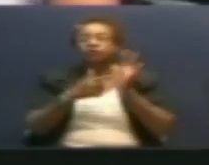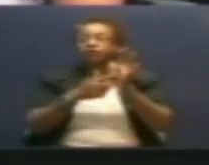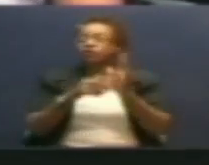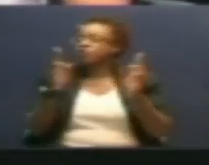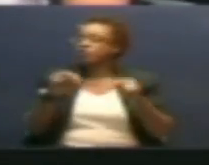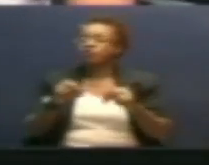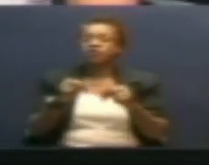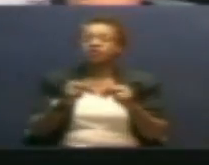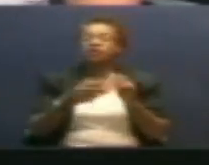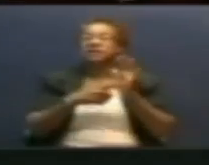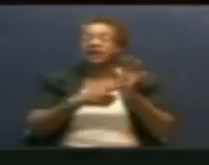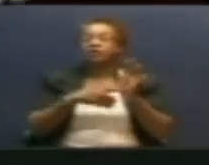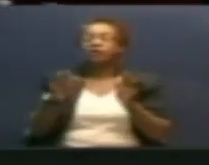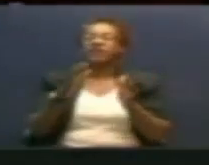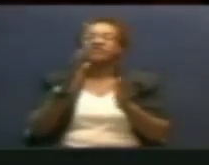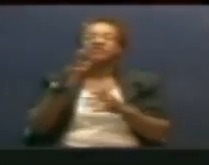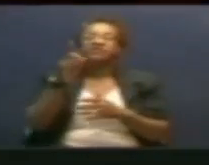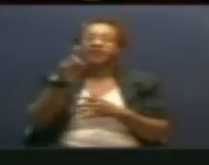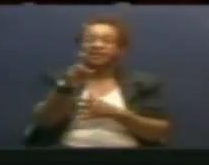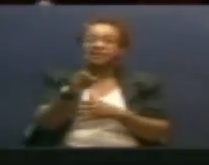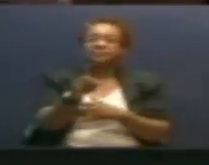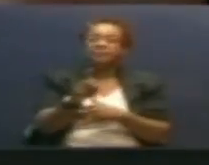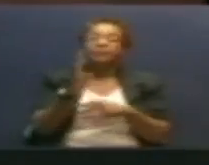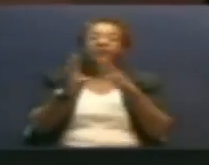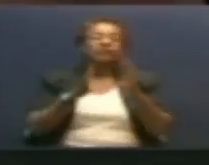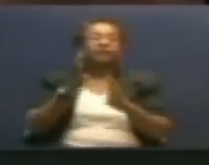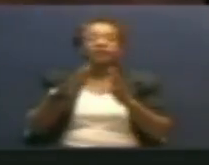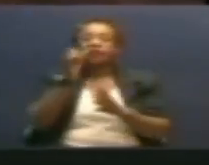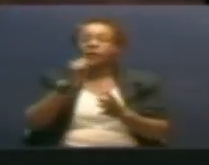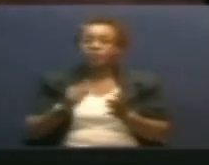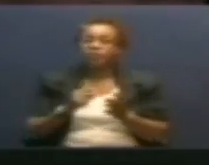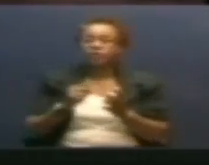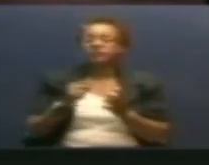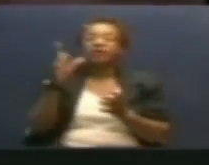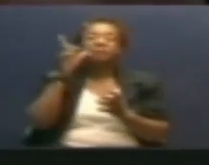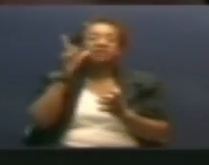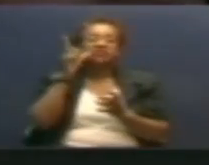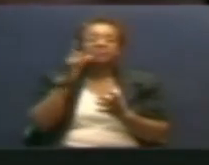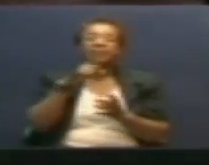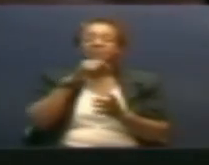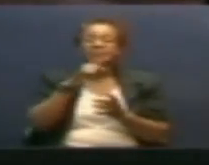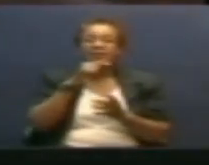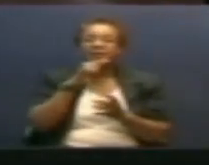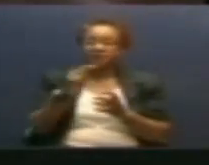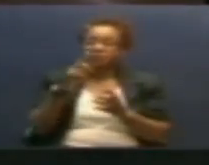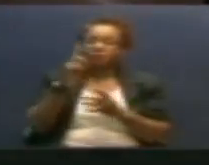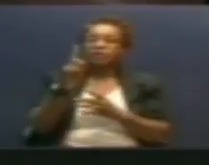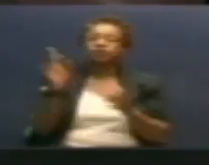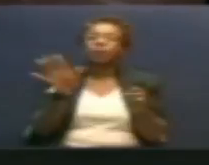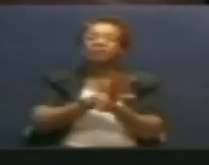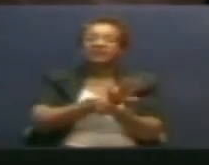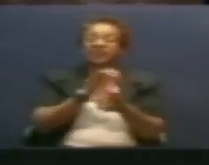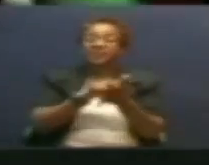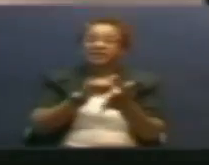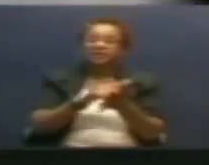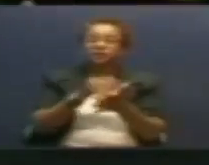following treatment. Well, a 44-year-old British man is the first of 50 people to complete trial of the ambitious treatment designed by scientists and doctors